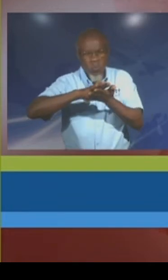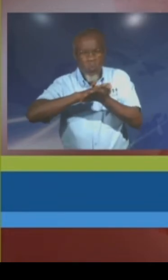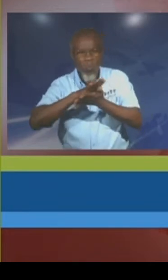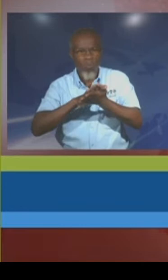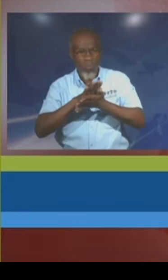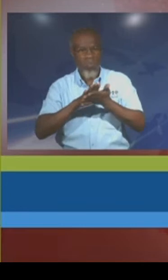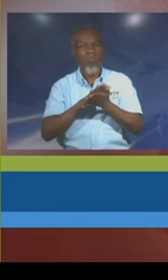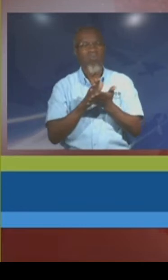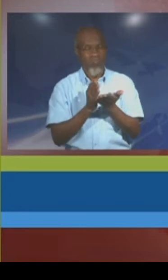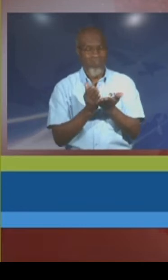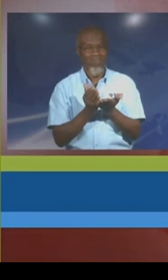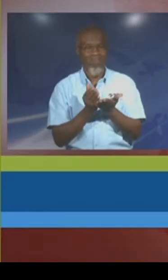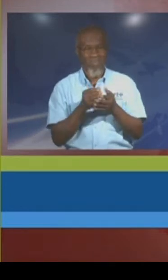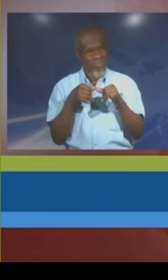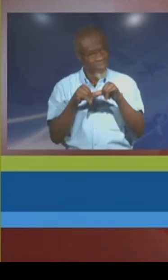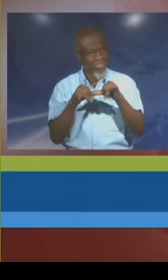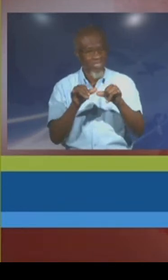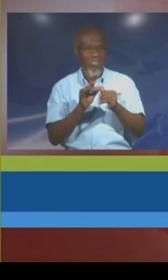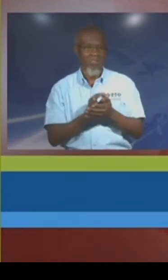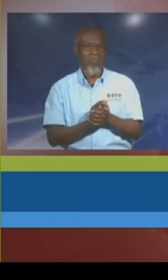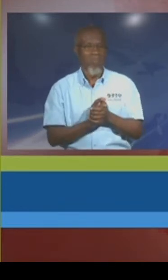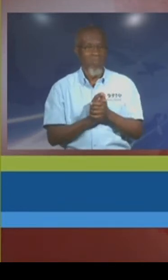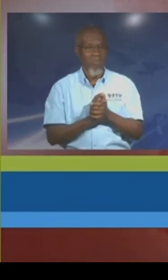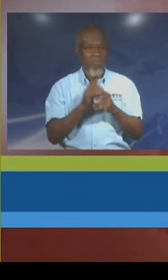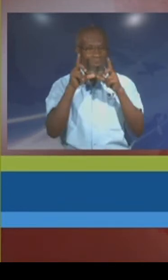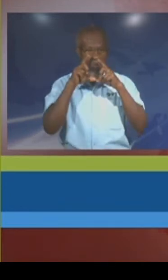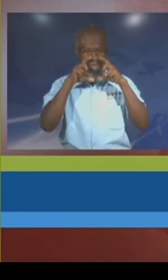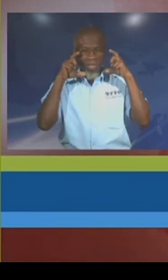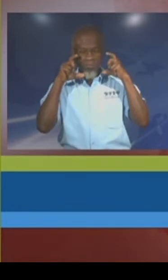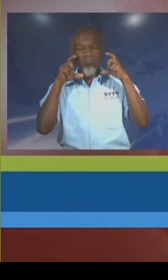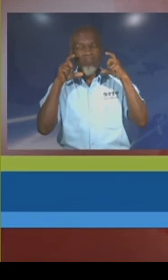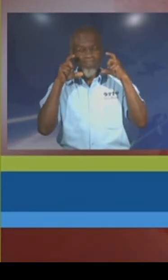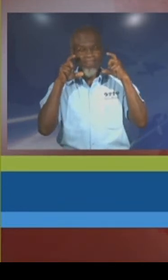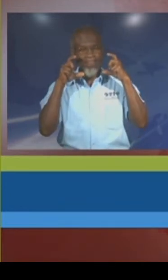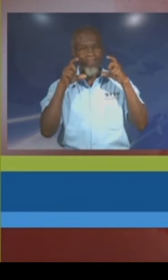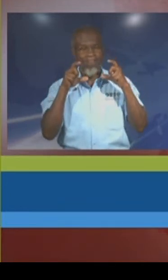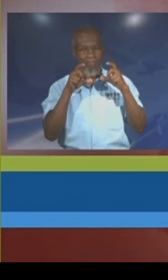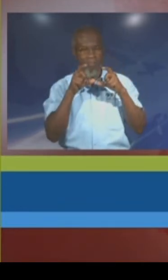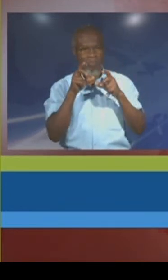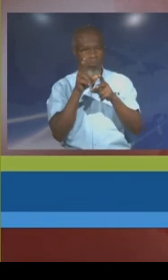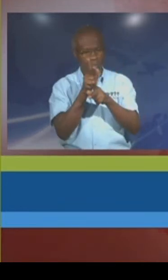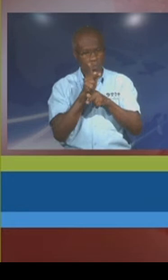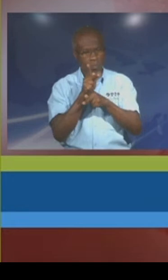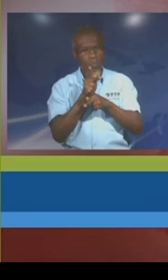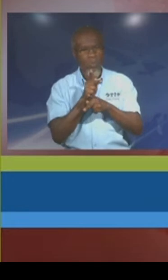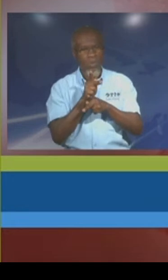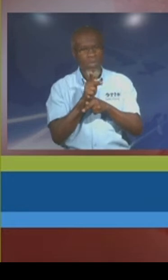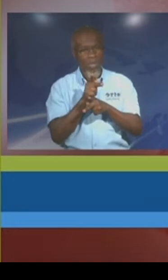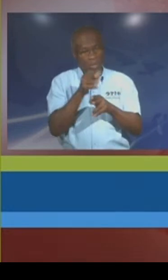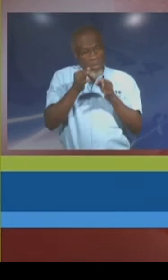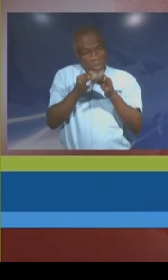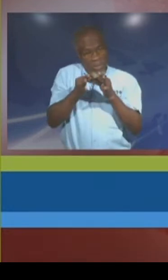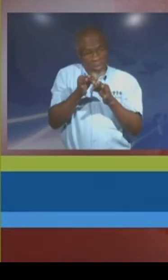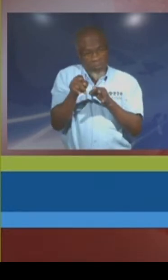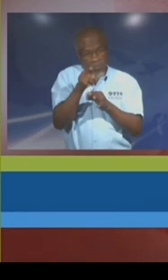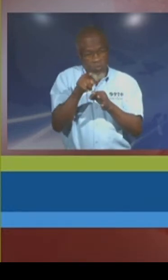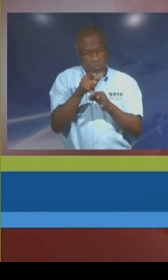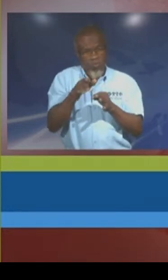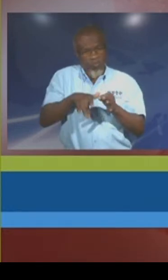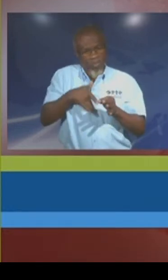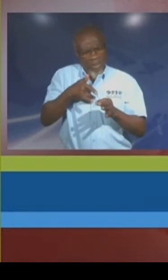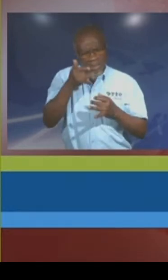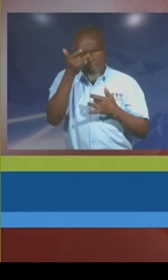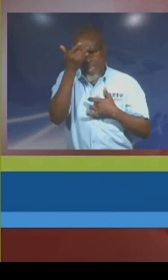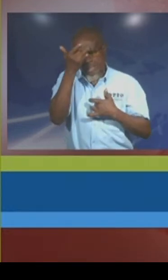hand hygiene, respiratory hygiene, physical distancing, and most importantly, staying at home and away from your places of work and